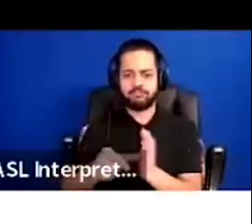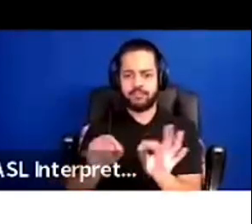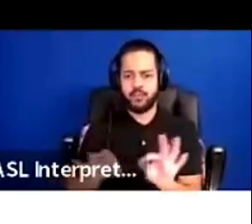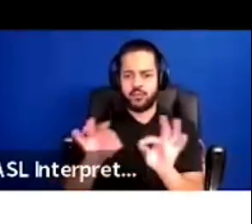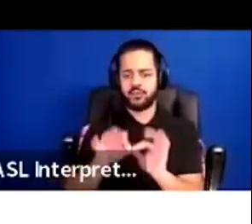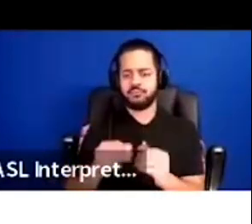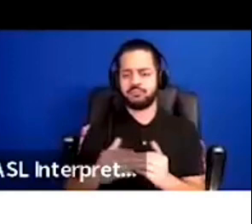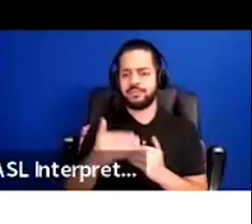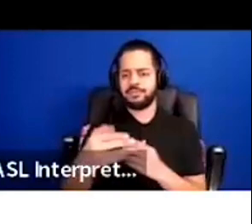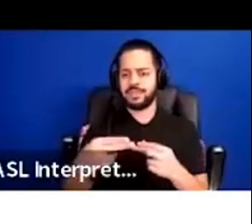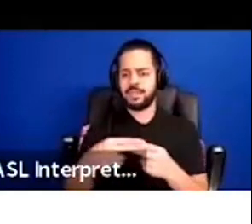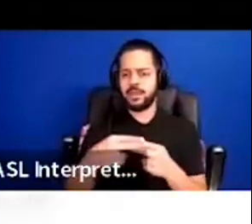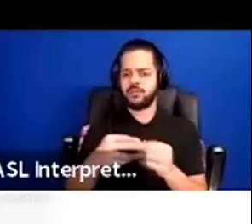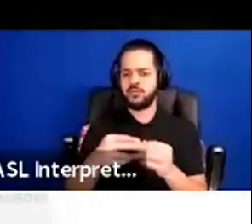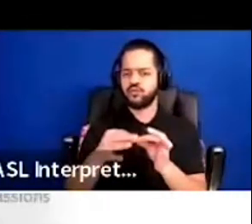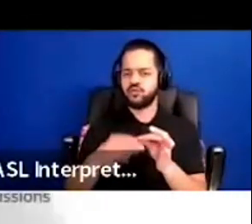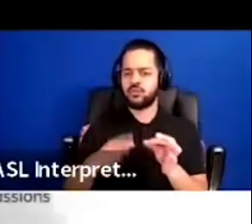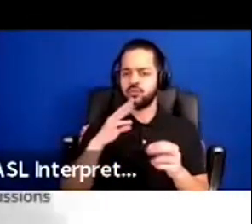slide.